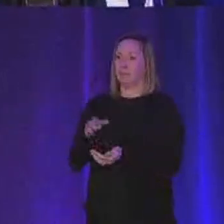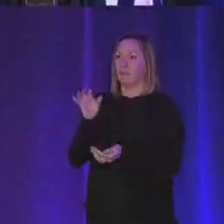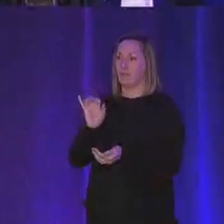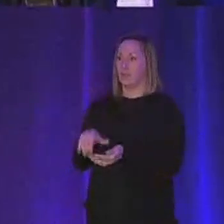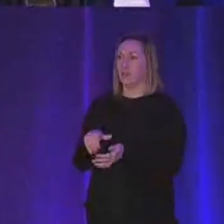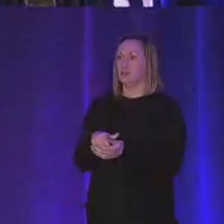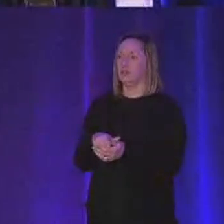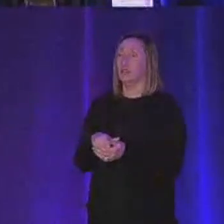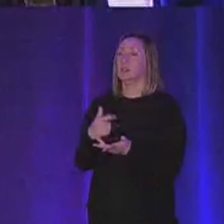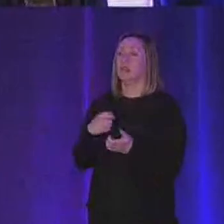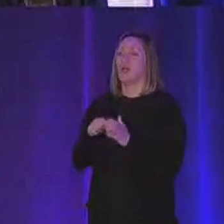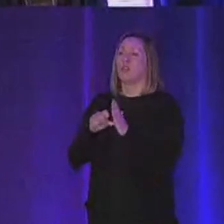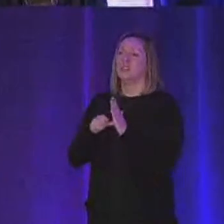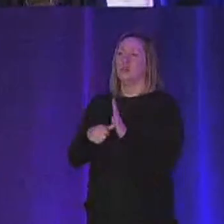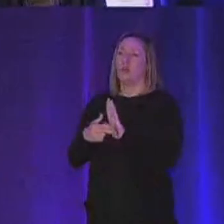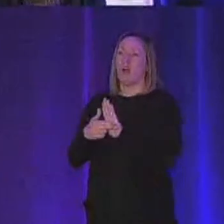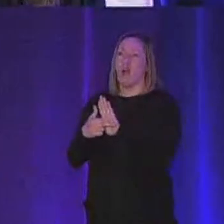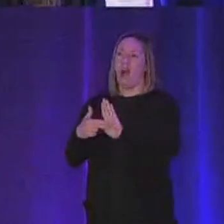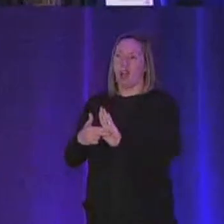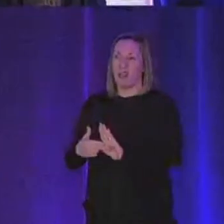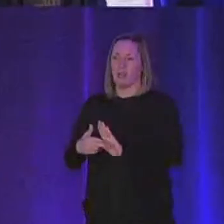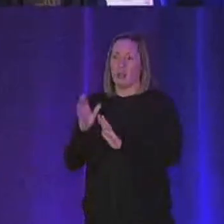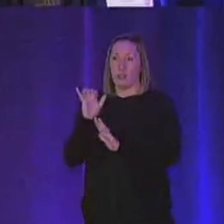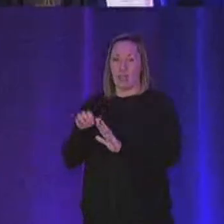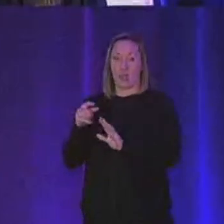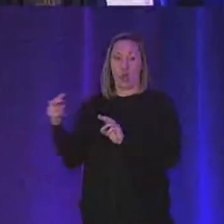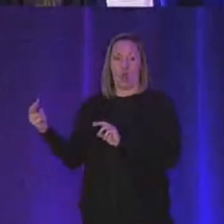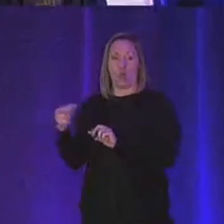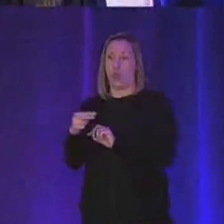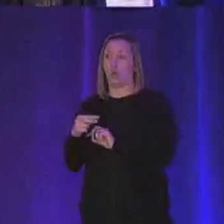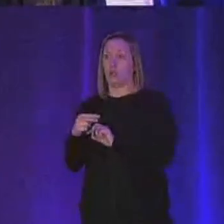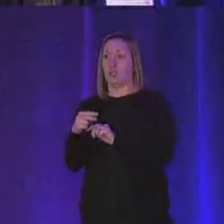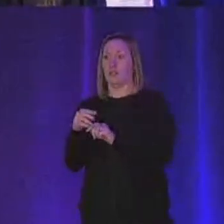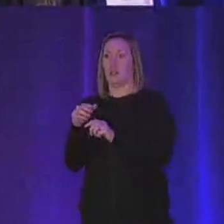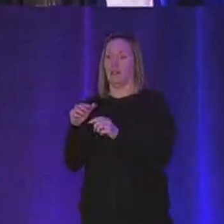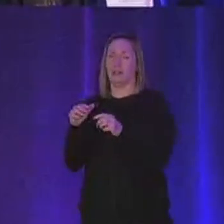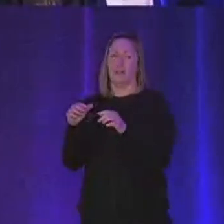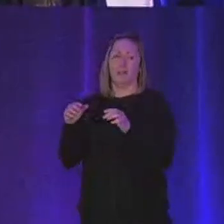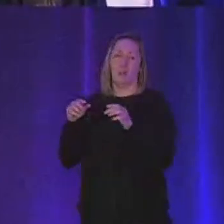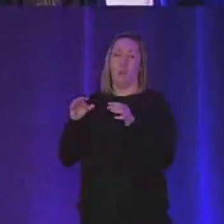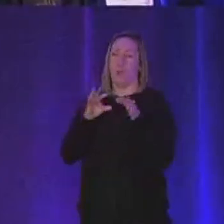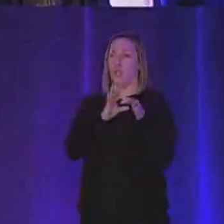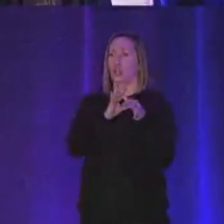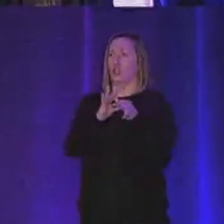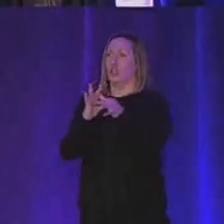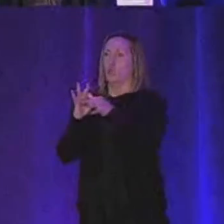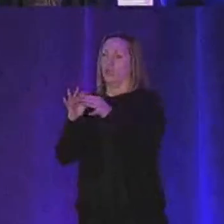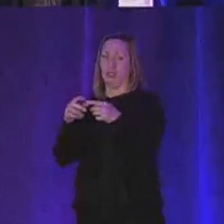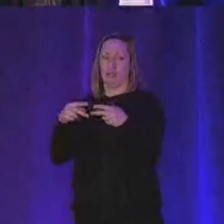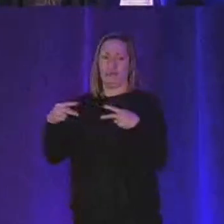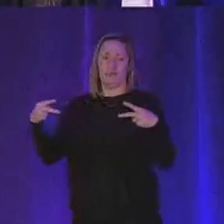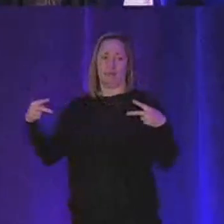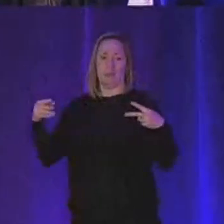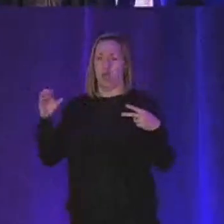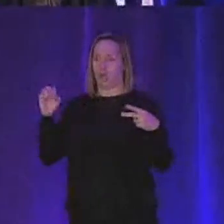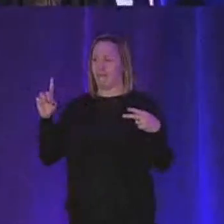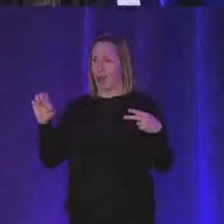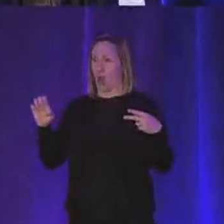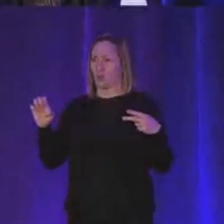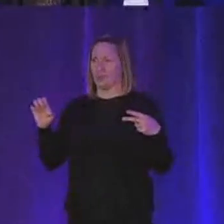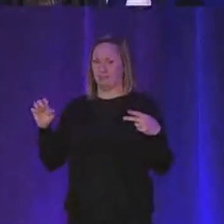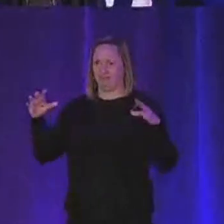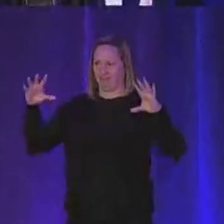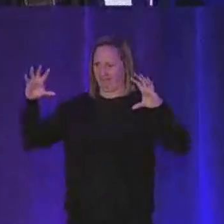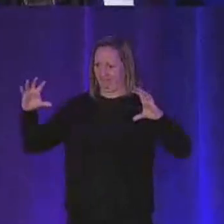Now I want to highlight this for you. Look at this absolute unit of code right here. All this